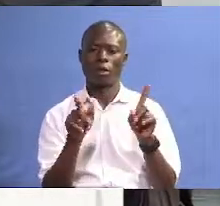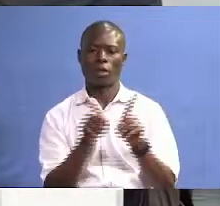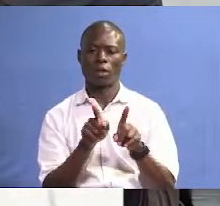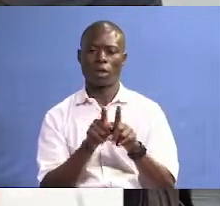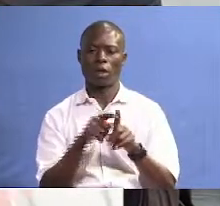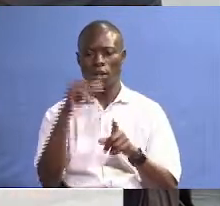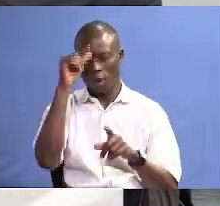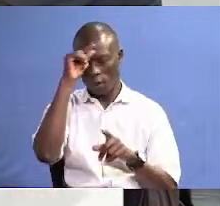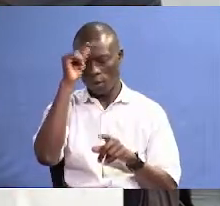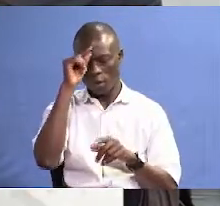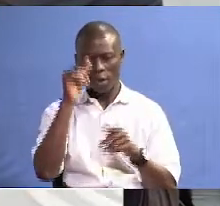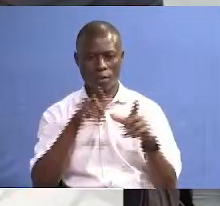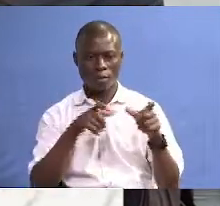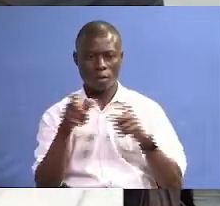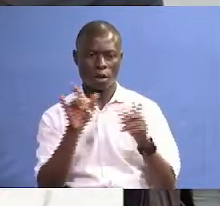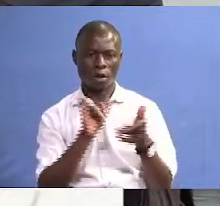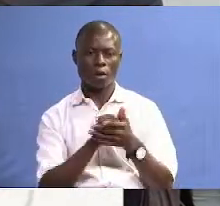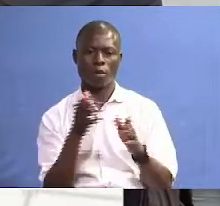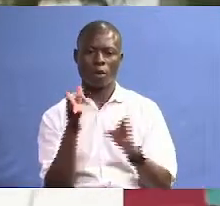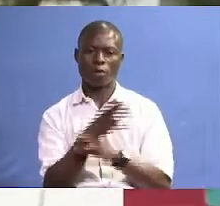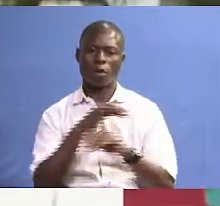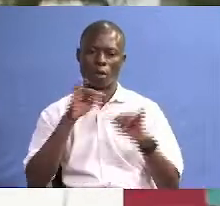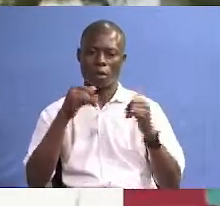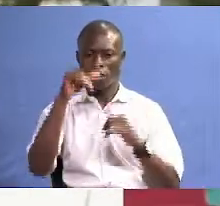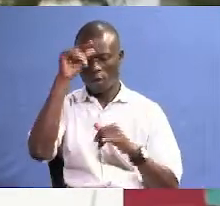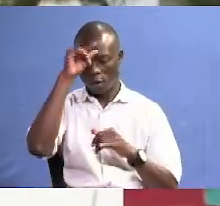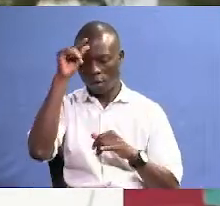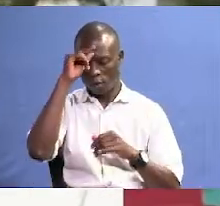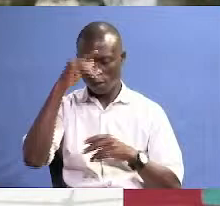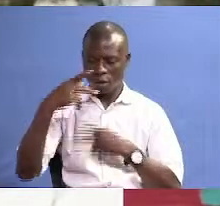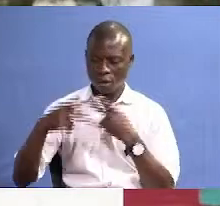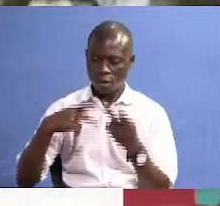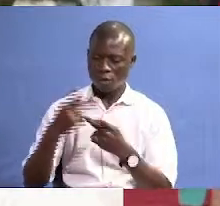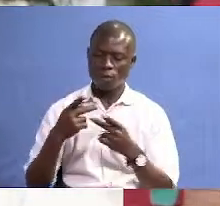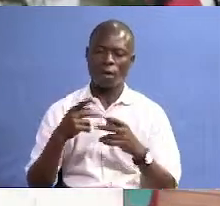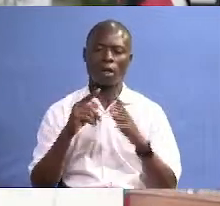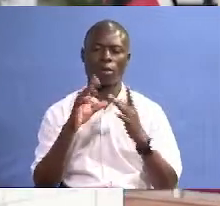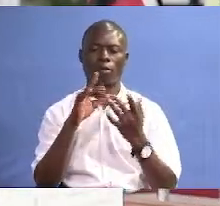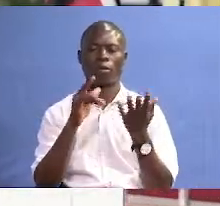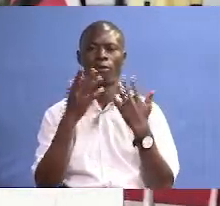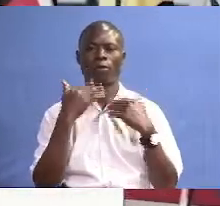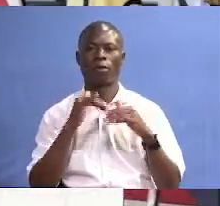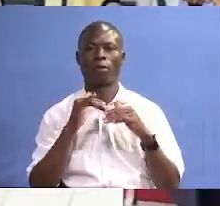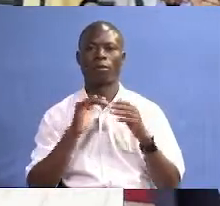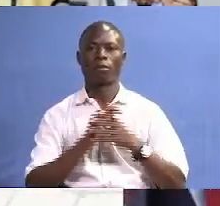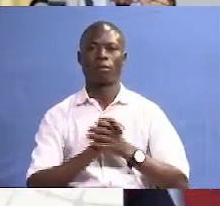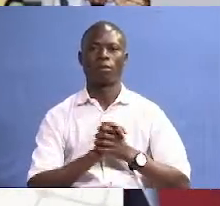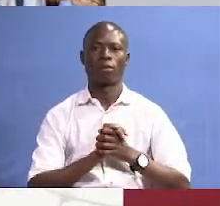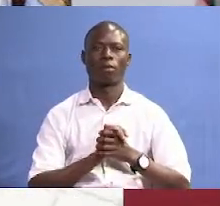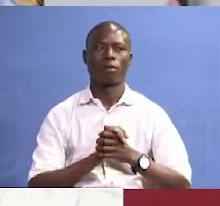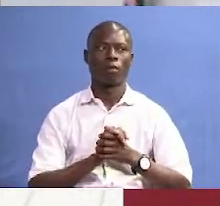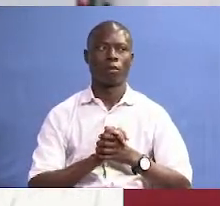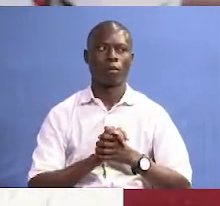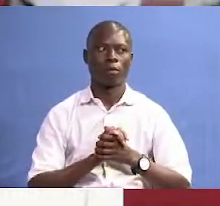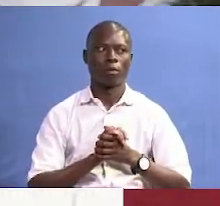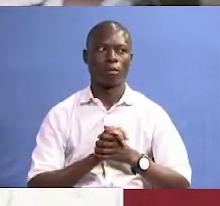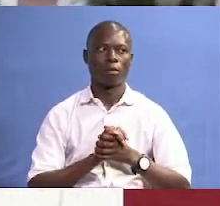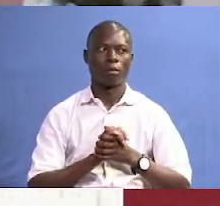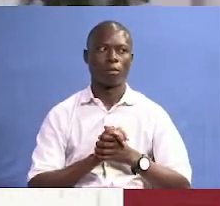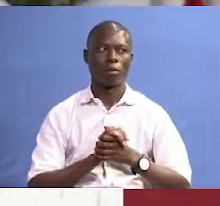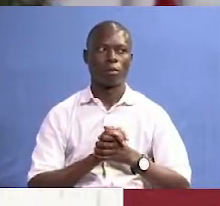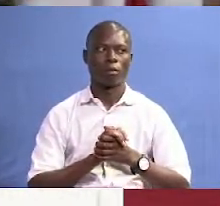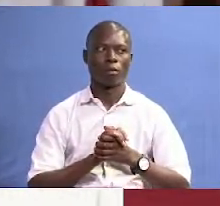government engine running before a new government is freshly reconstituted. Munene Weru, KUTV.